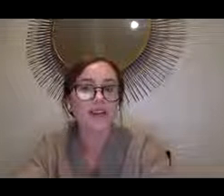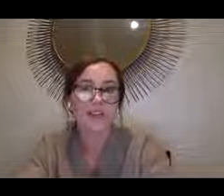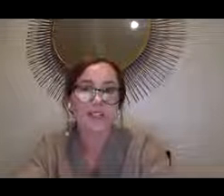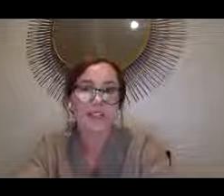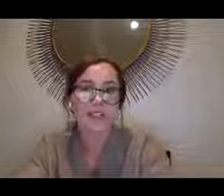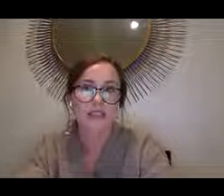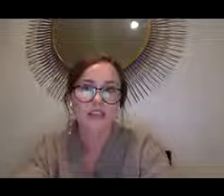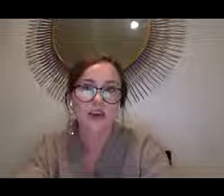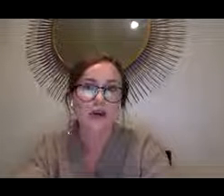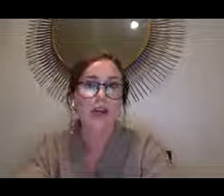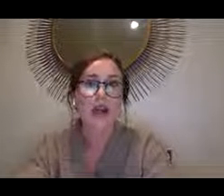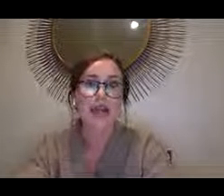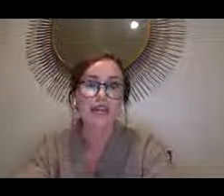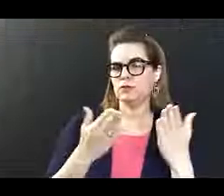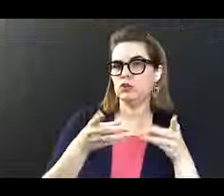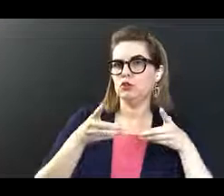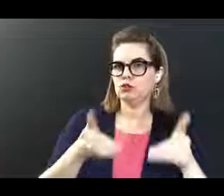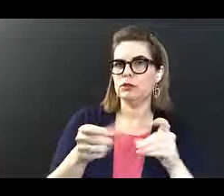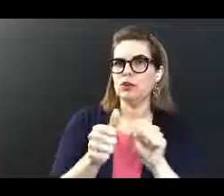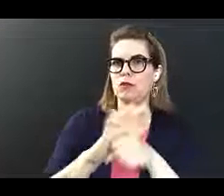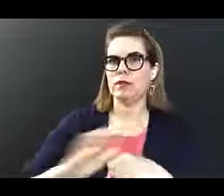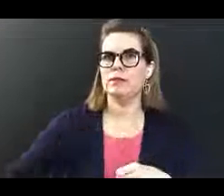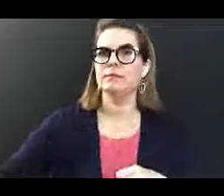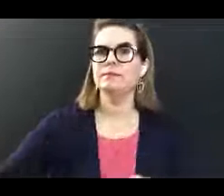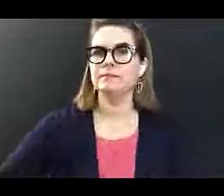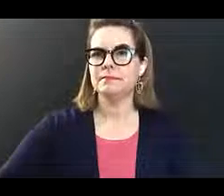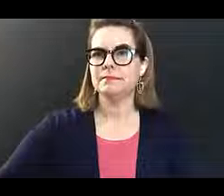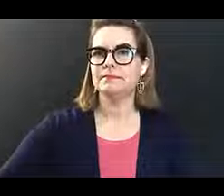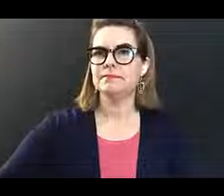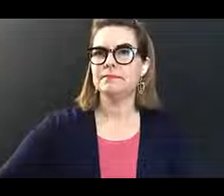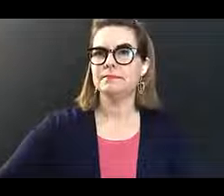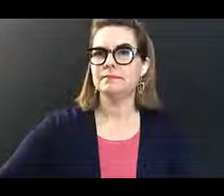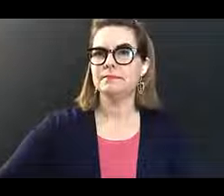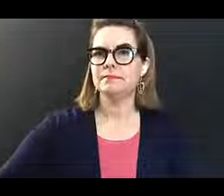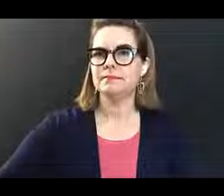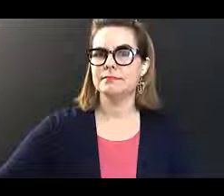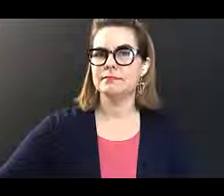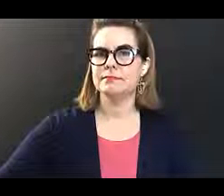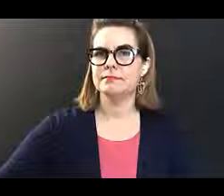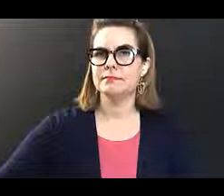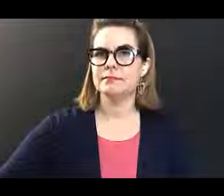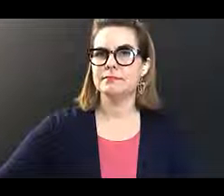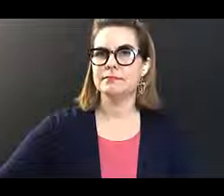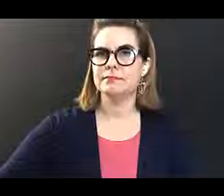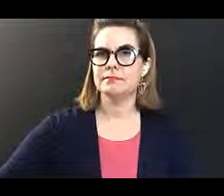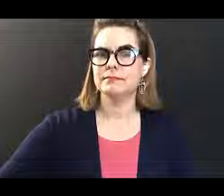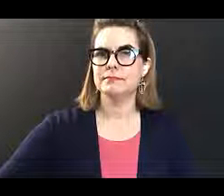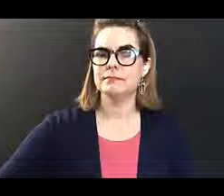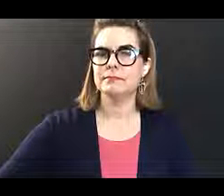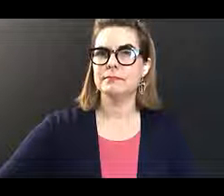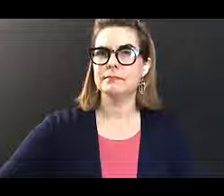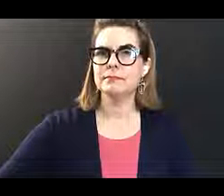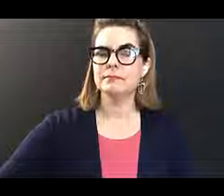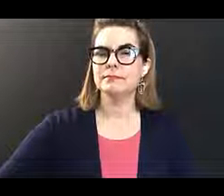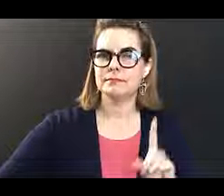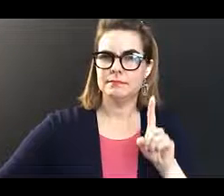provide services. And so I created a survey. I'll link it in the chat in a second, but it will take